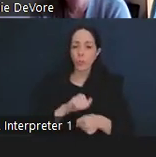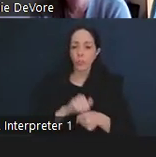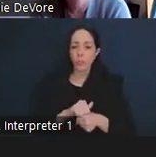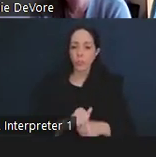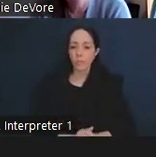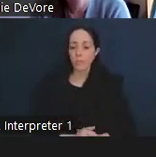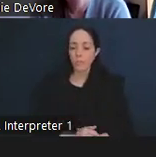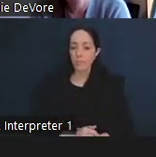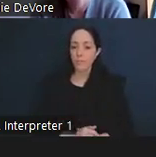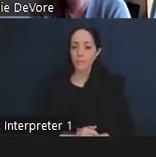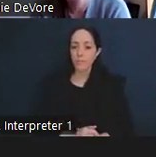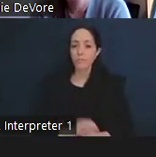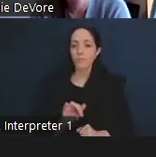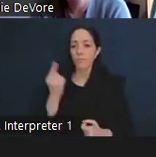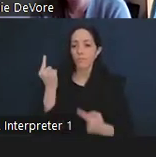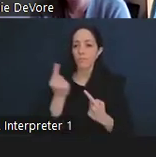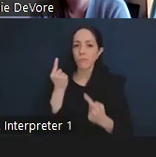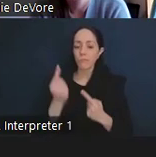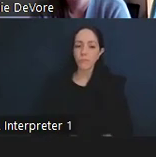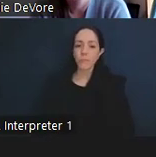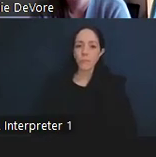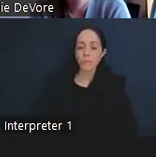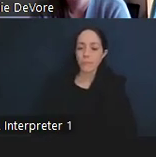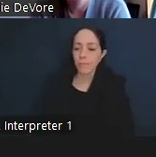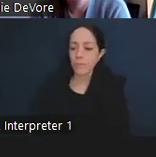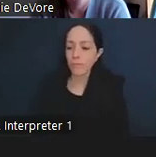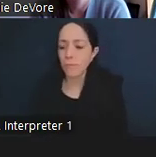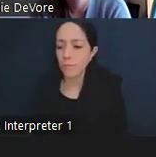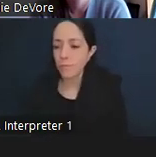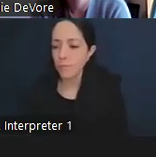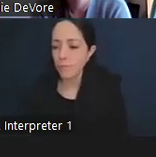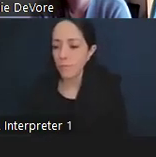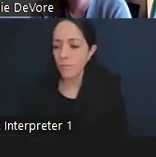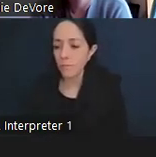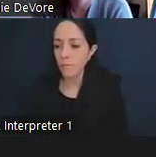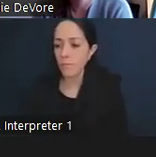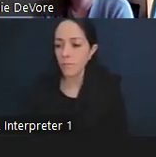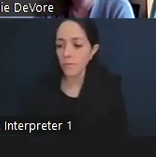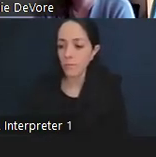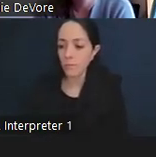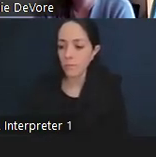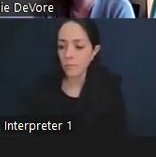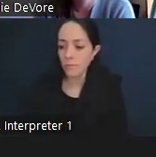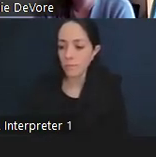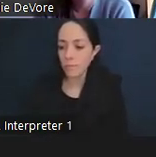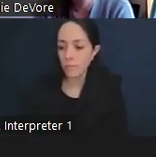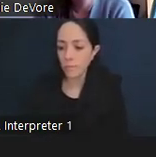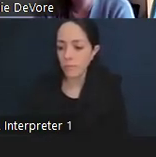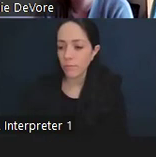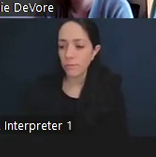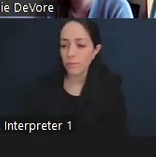That is the consideration that we ought to take into account. So not so much